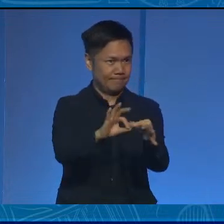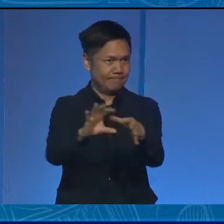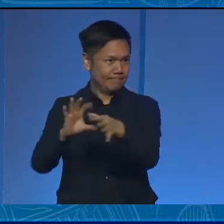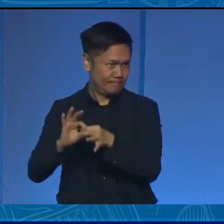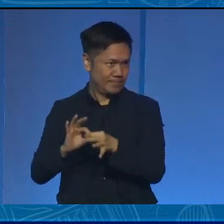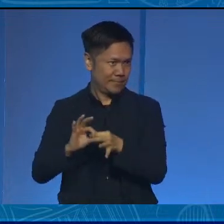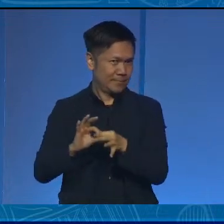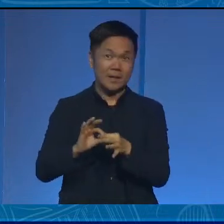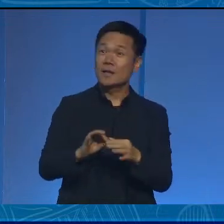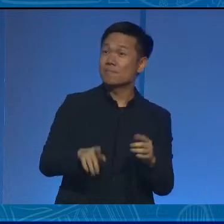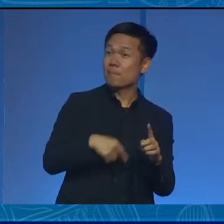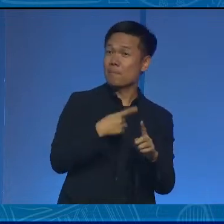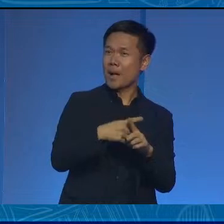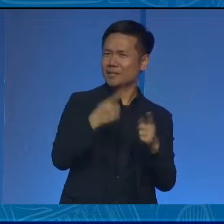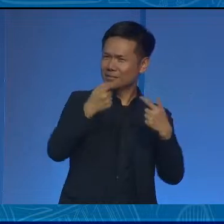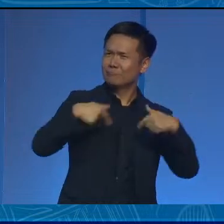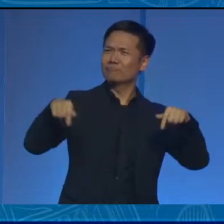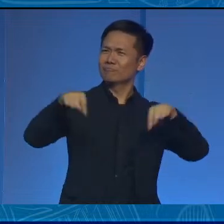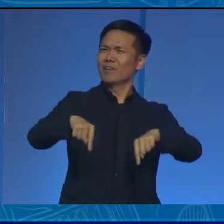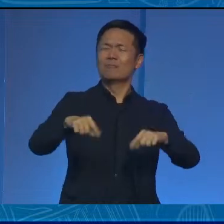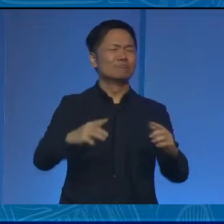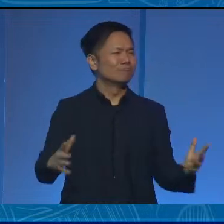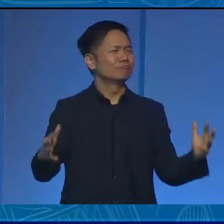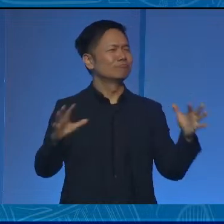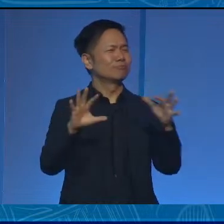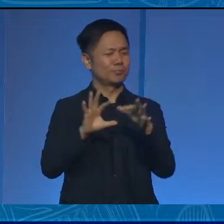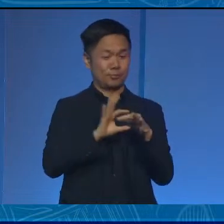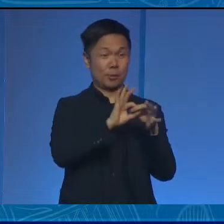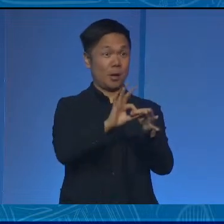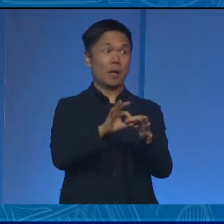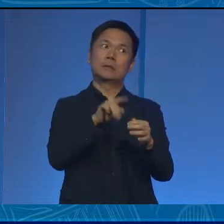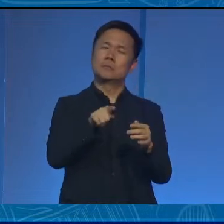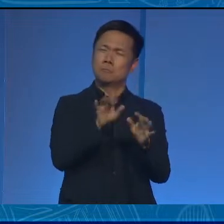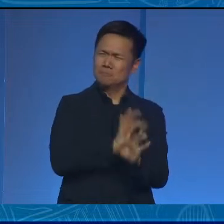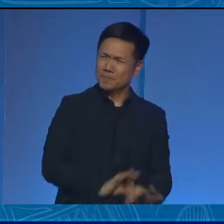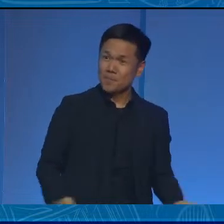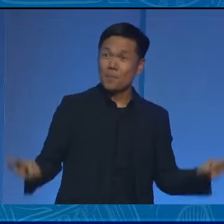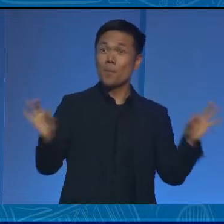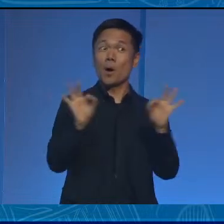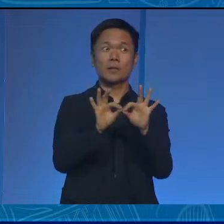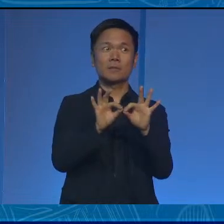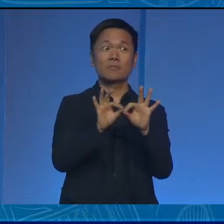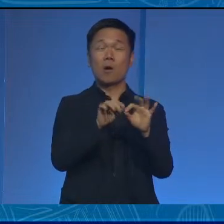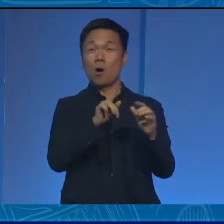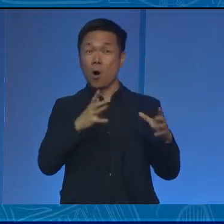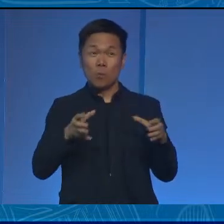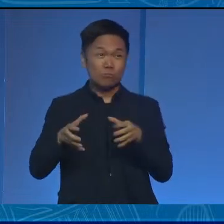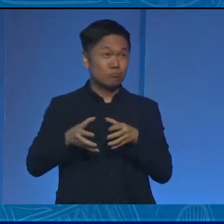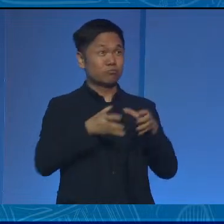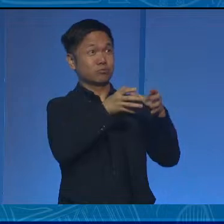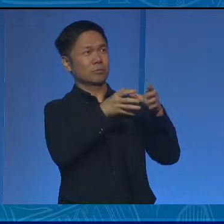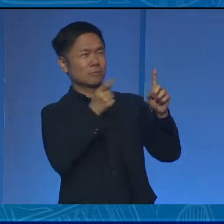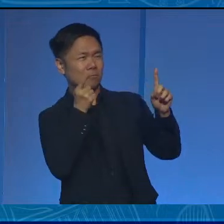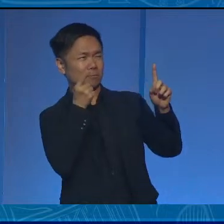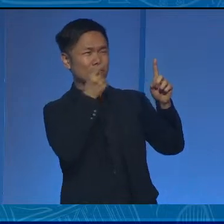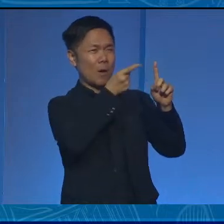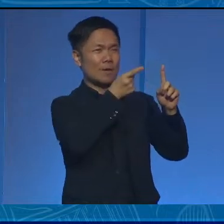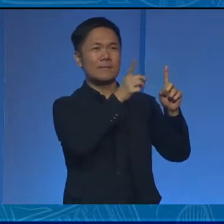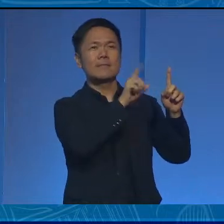relationships we have nurtured here will advance regional and global initiatives on DRR and climate change